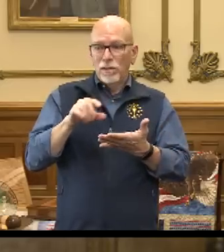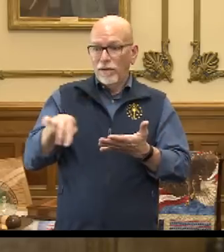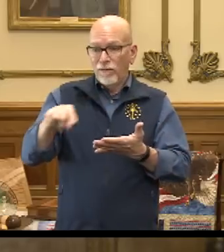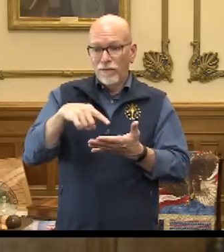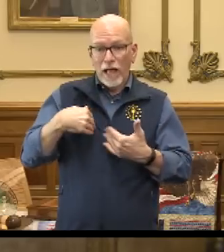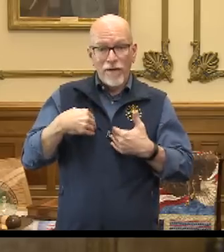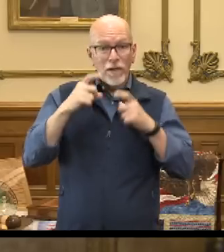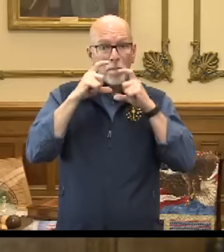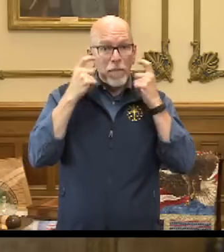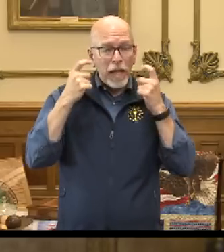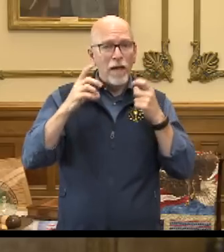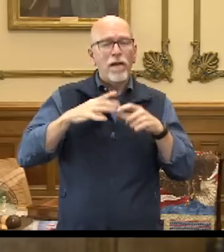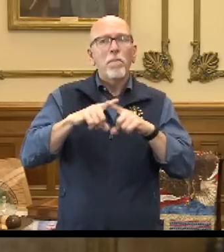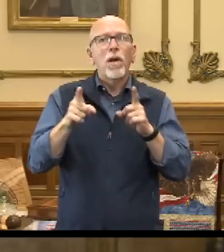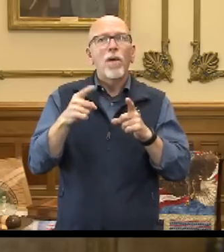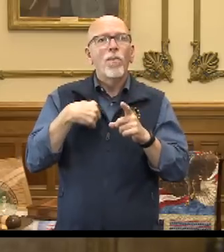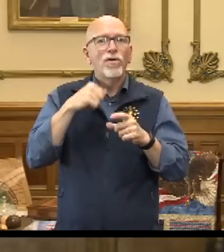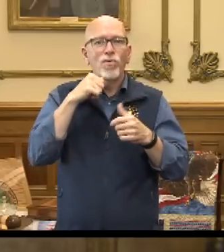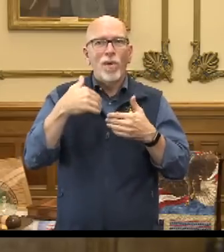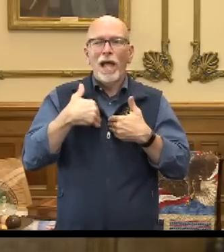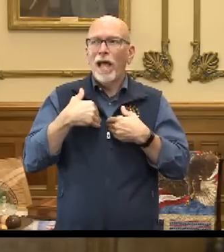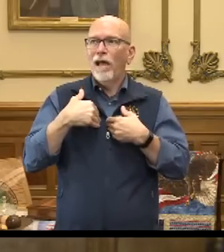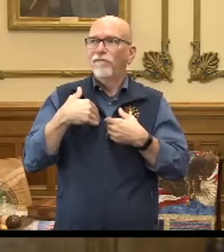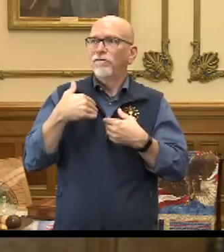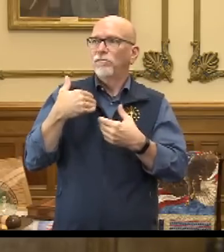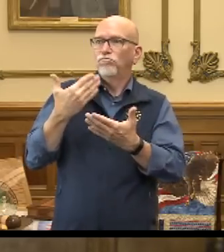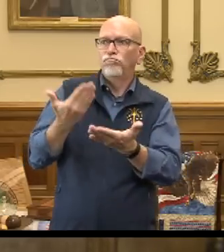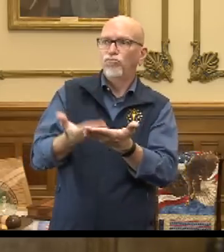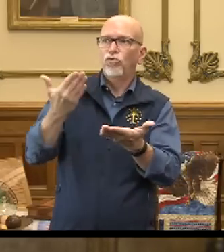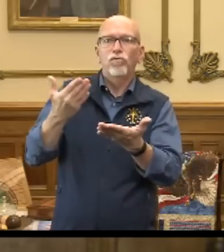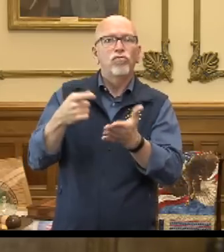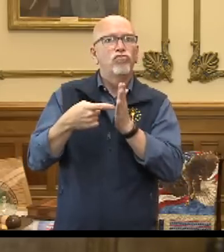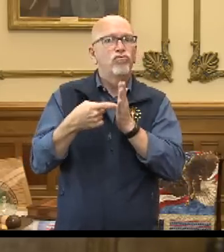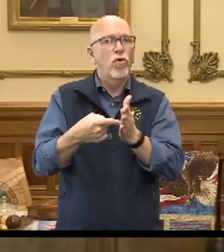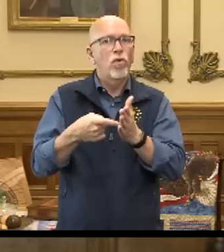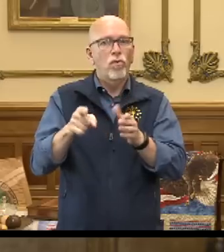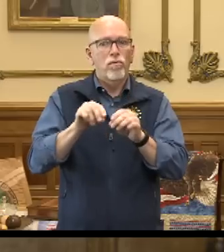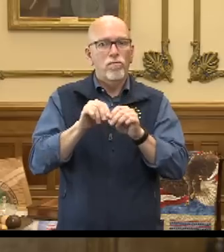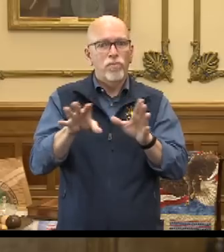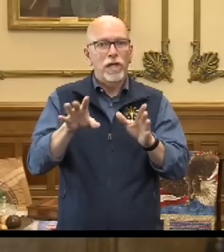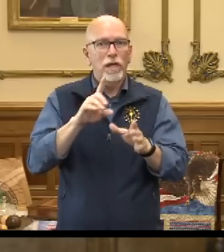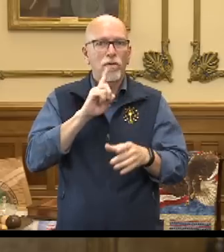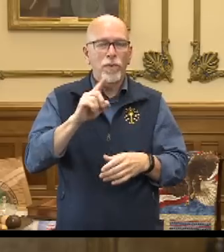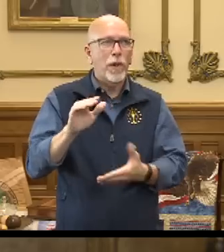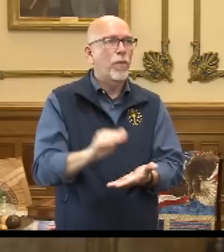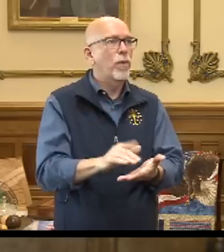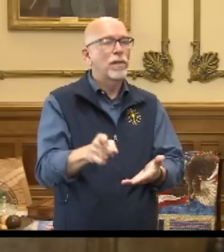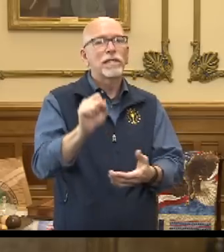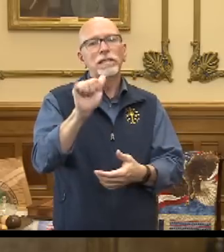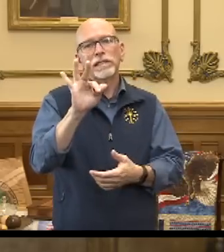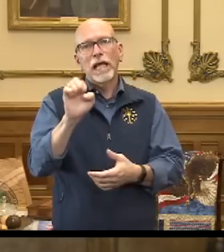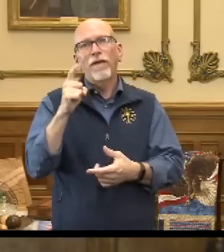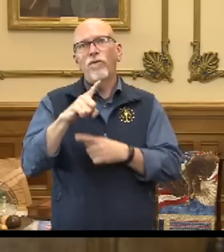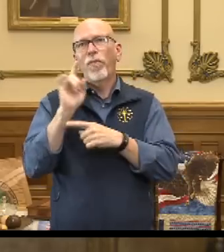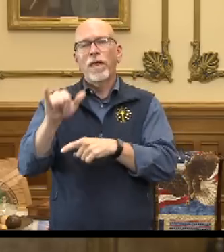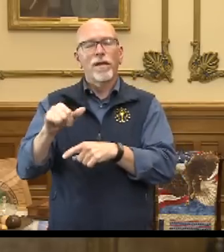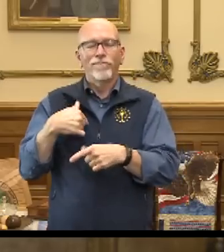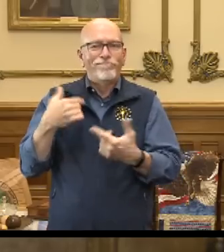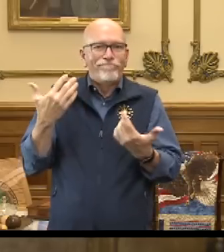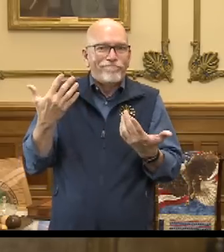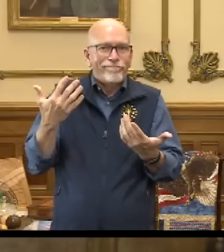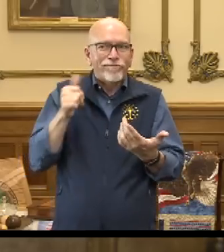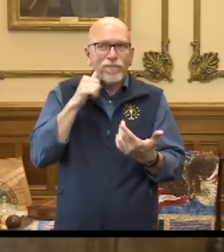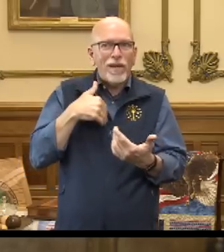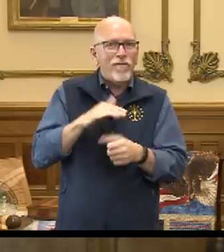on. We just do not have the data right now to show that that spread is so low that that's a safe thing to do. And we have had